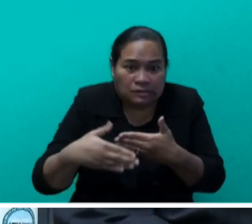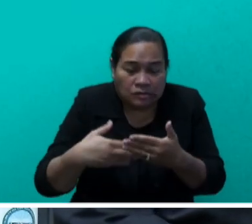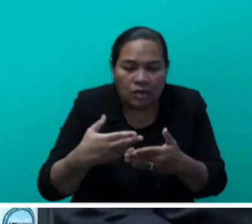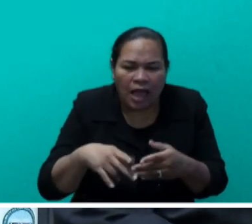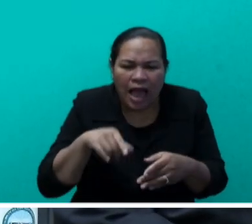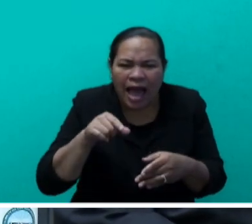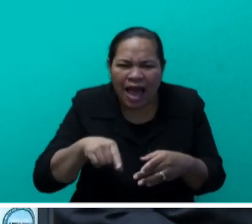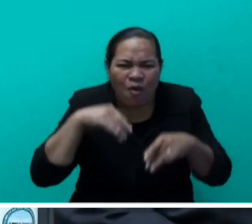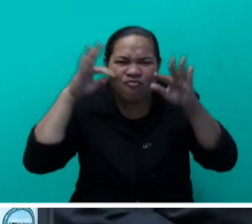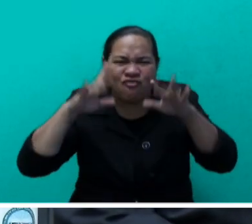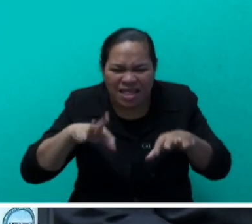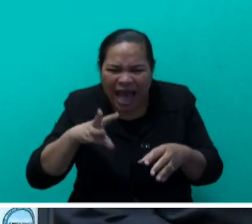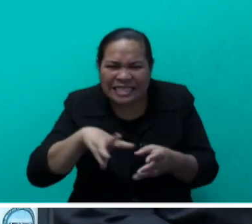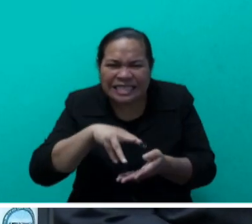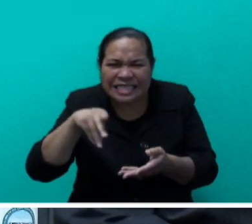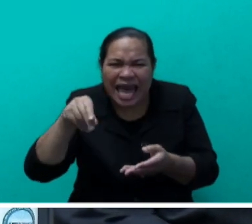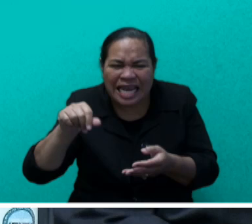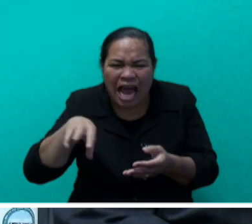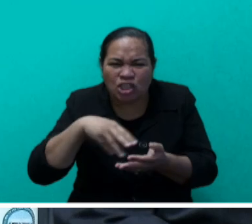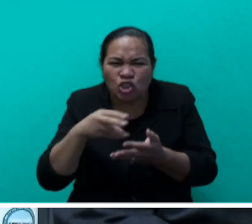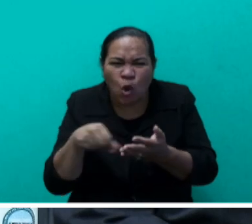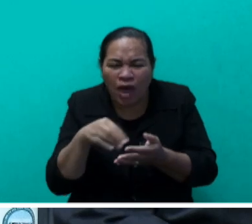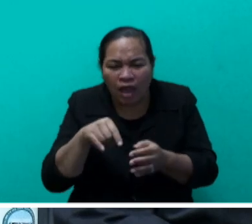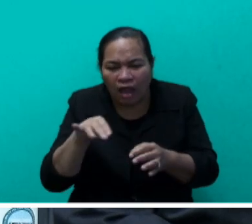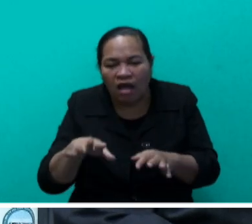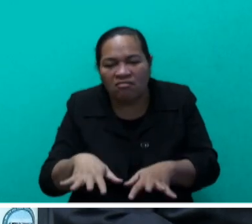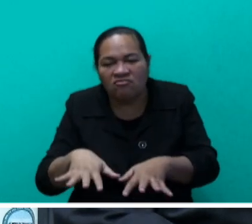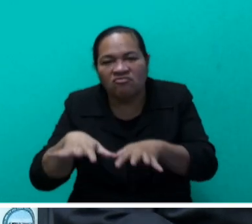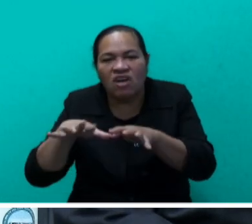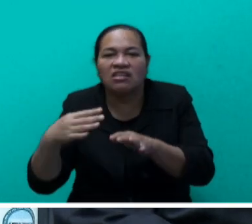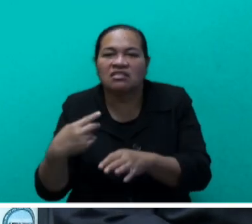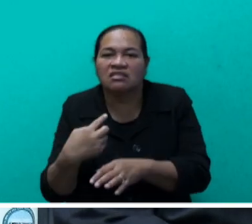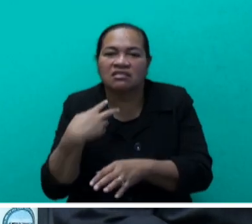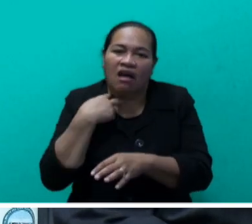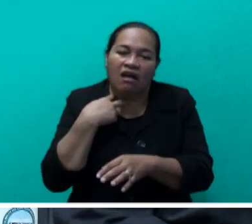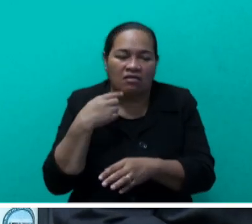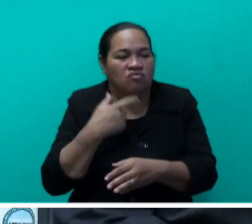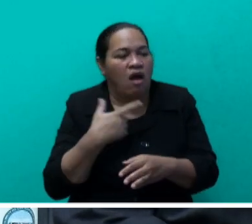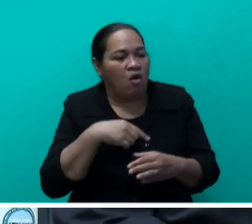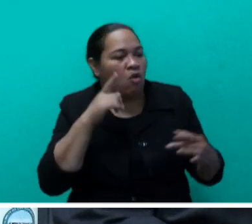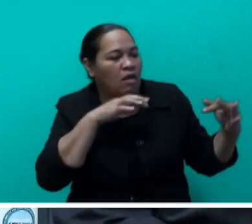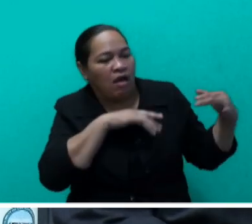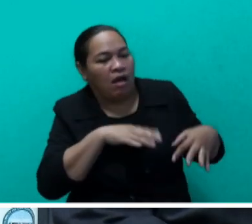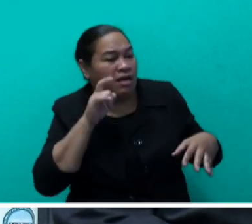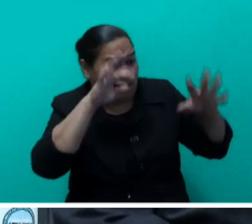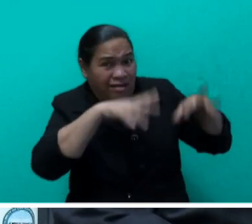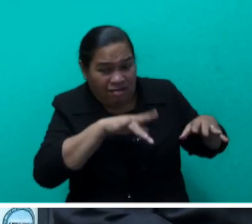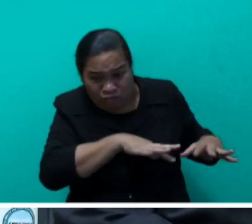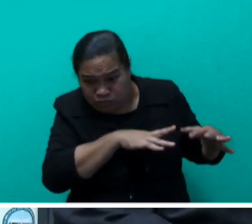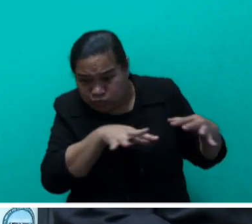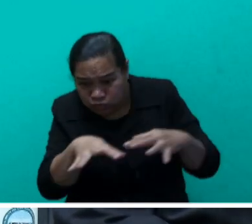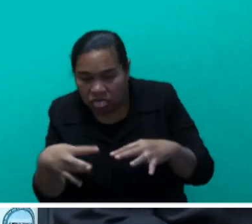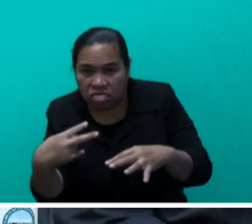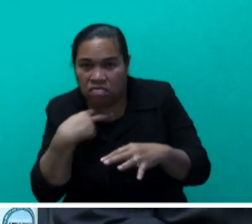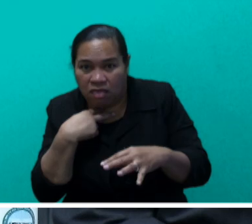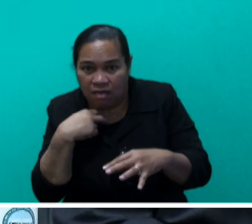rivers reduces their capacity to carry water, increasing the risk of overflow. Dredging involves removing the sediment